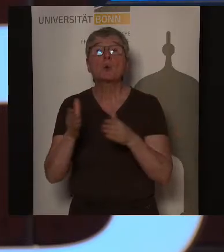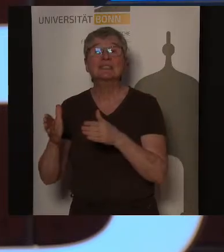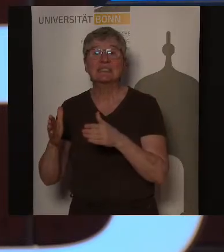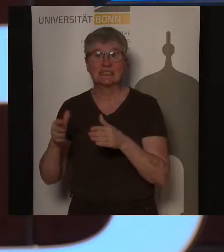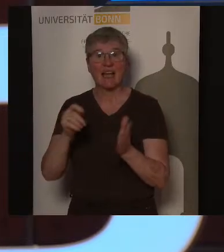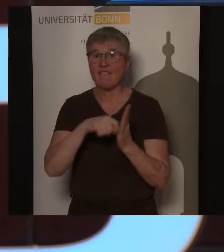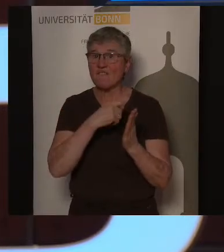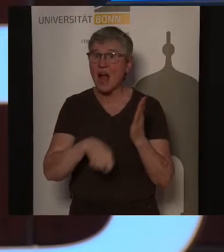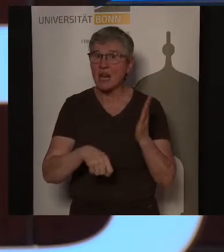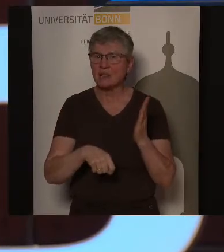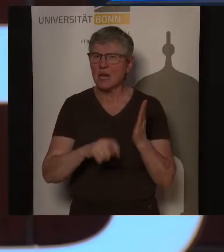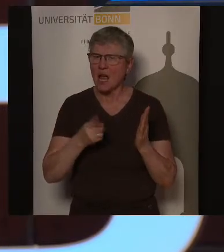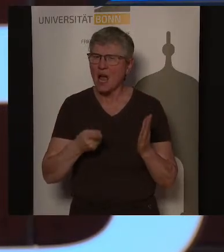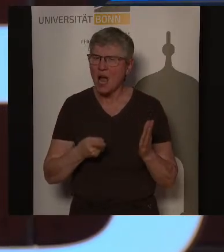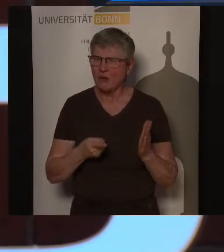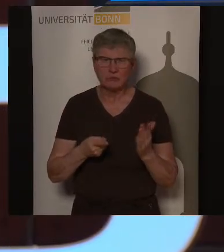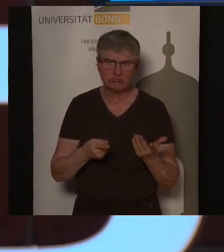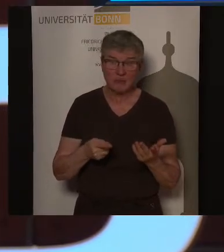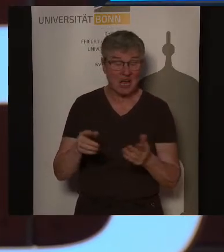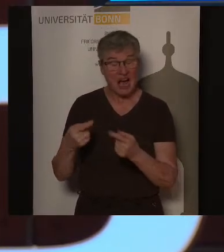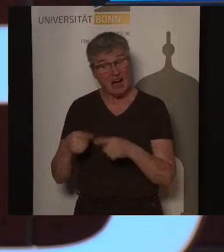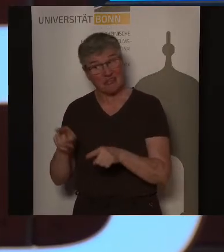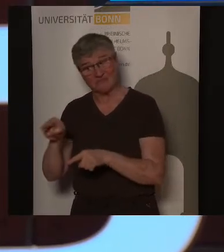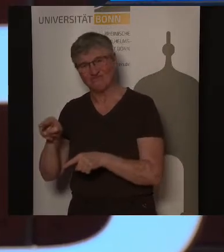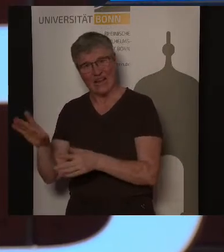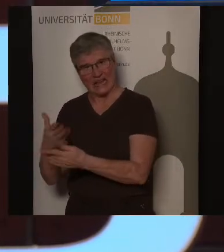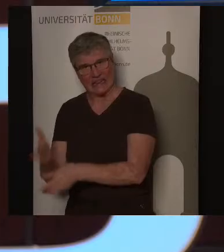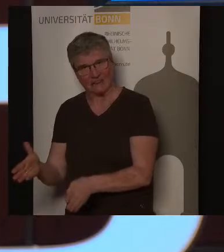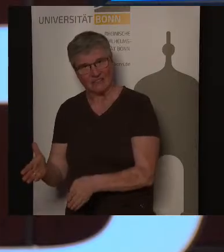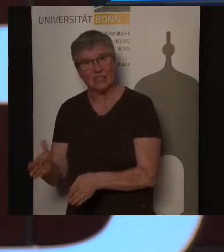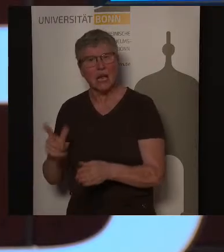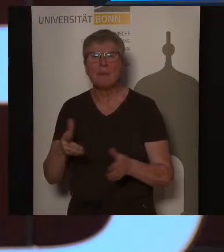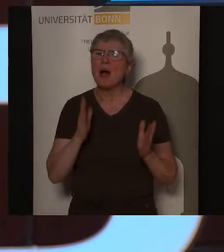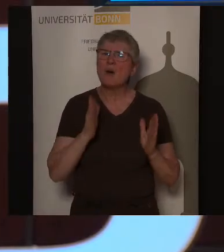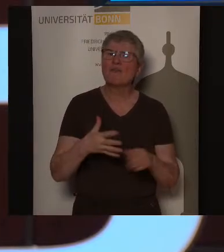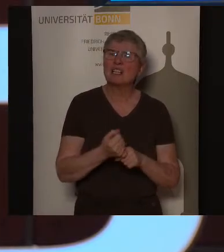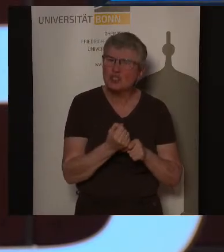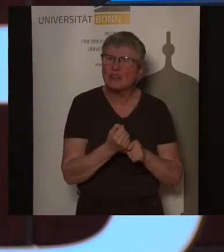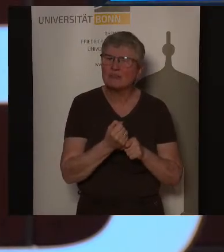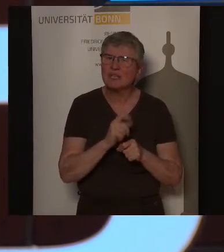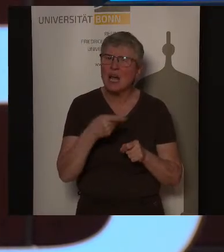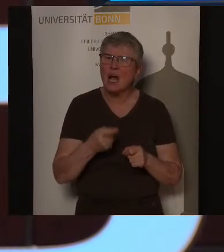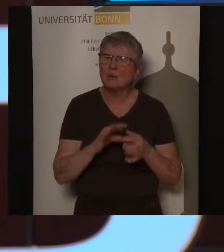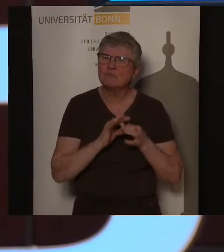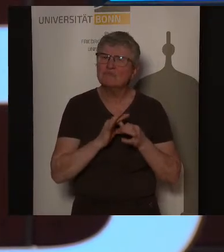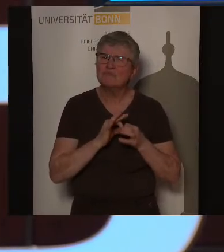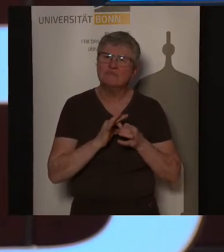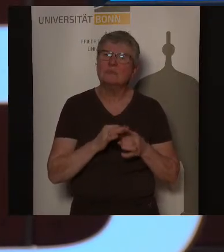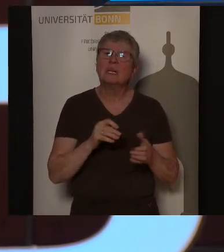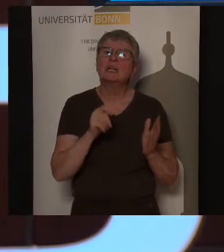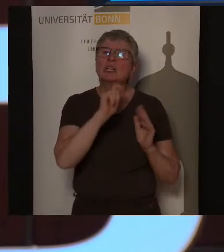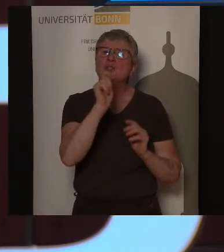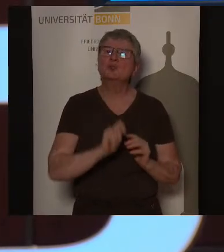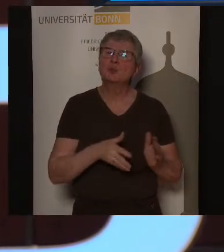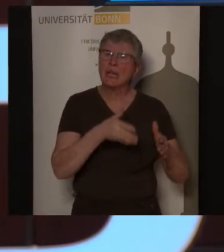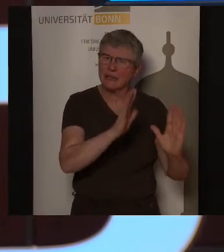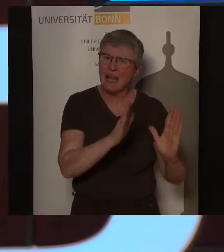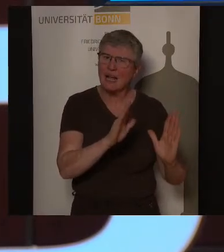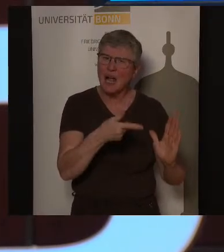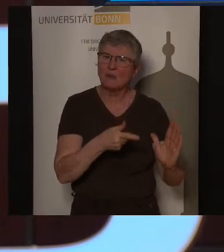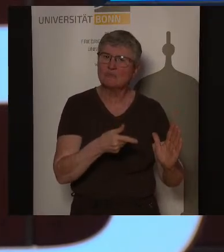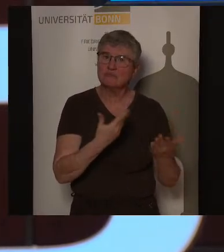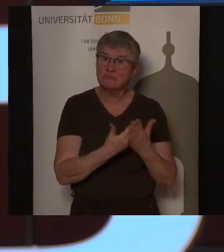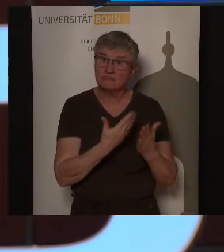We have our degree programs, our modules that we may choose or not choose and take or not take. But